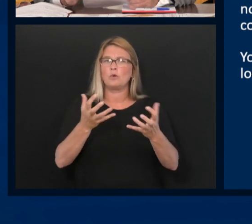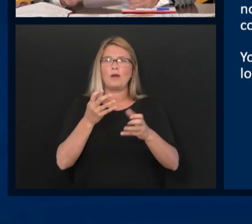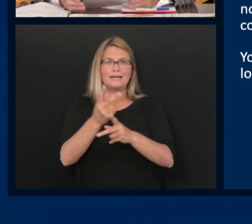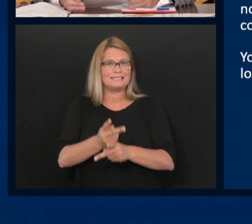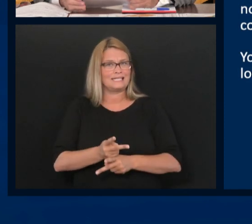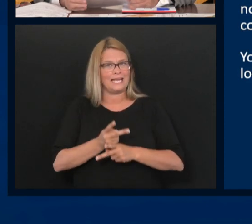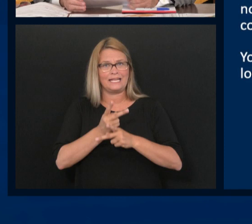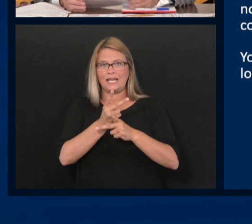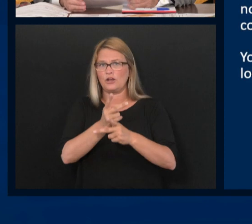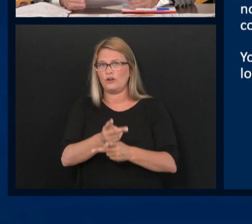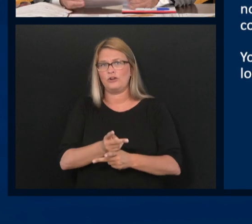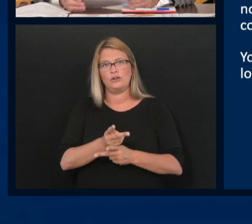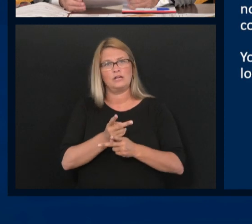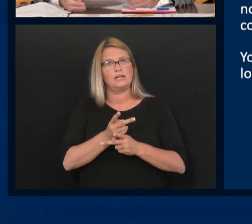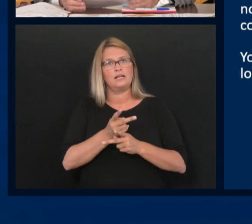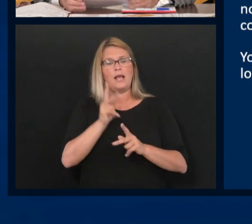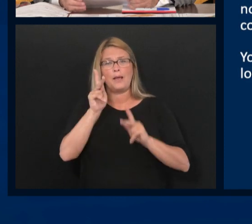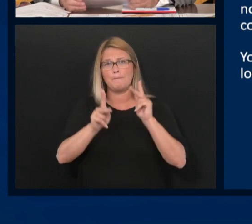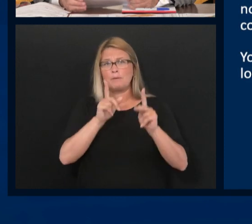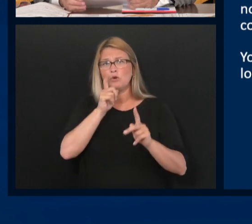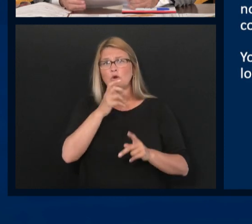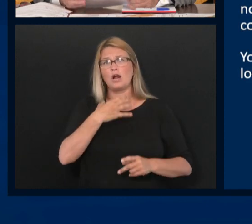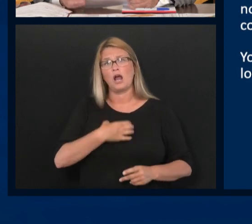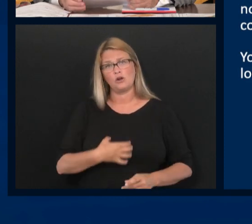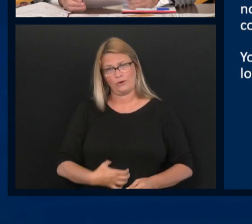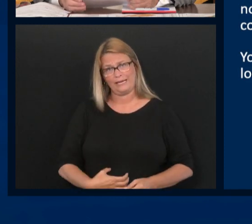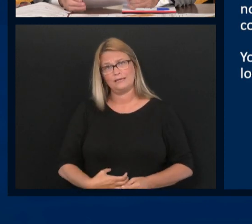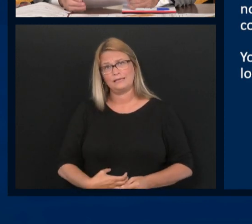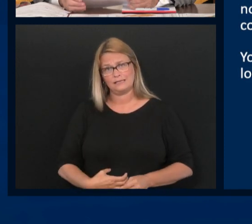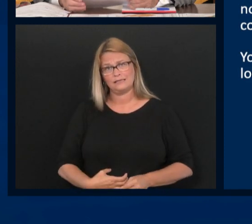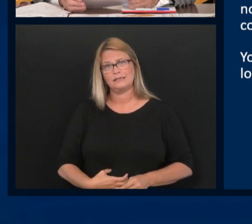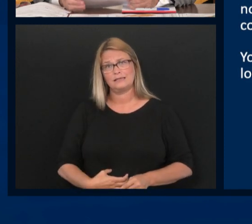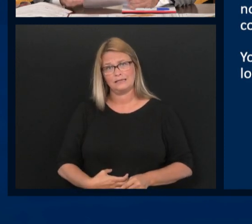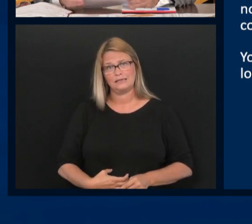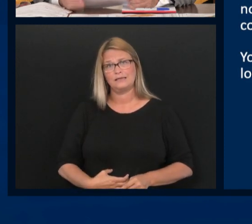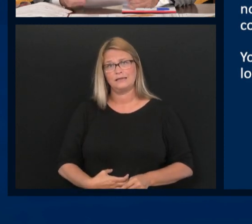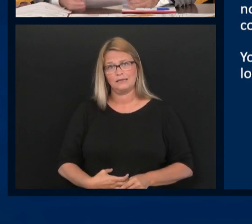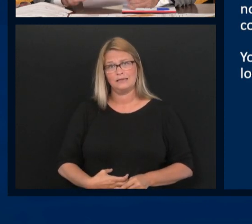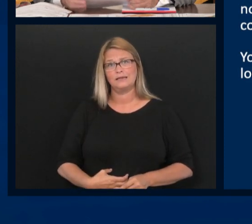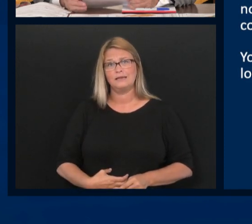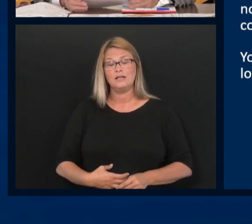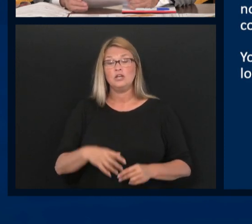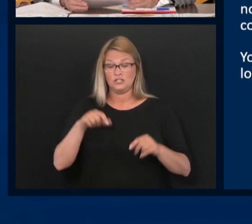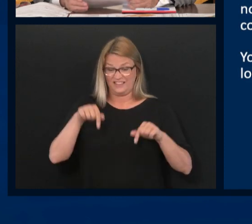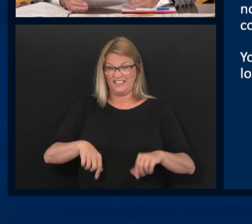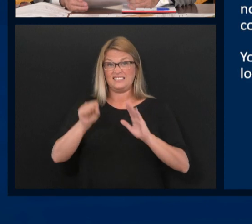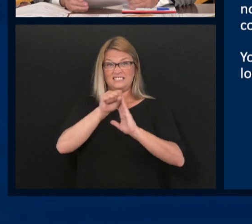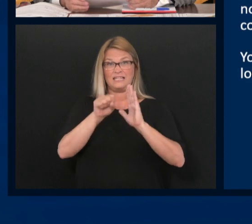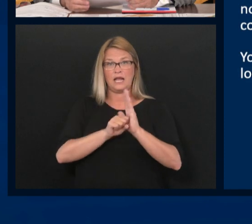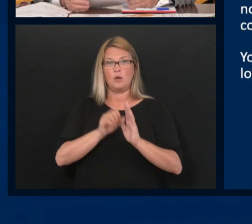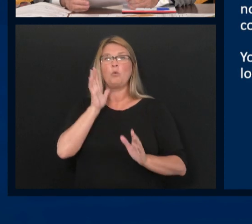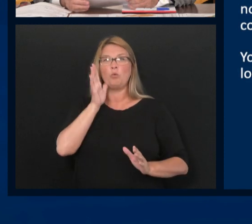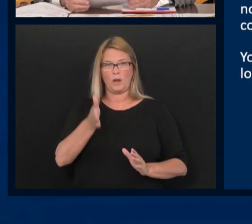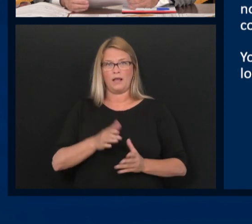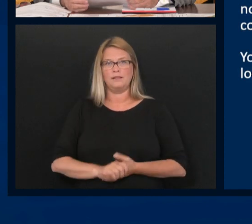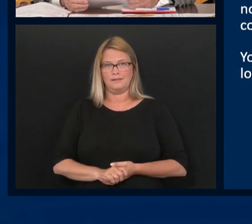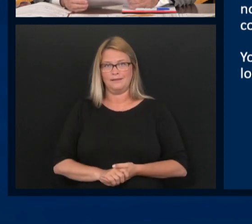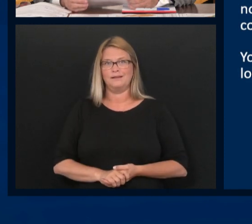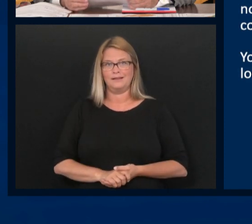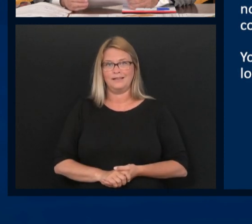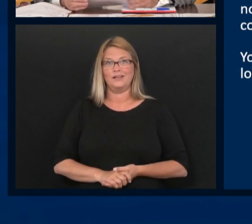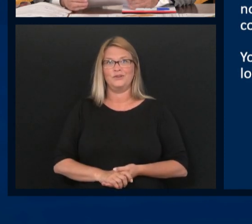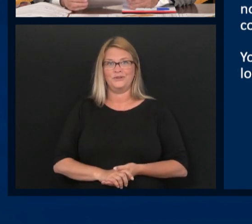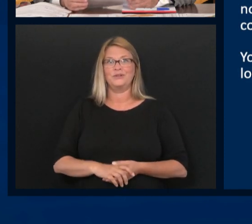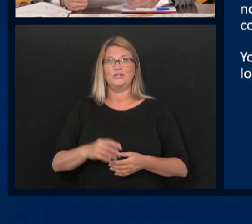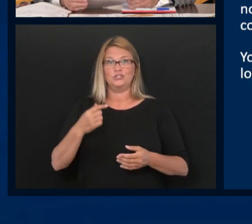absolutely have to take care of the hungry. In this state, we're going to do that. And we're going to put a stake in the sand